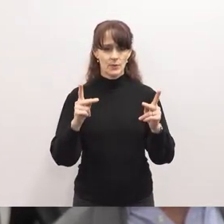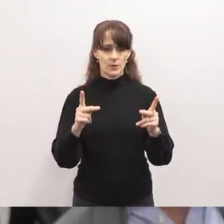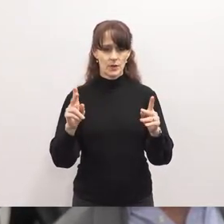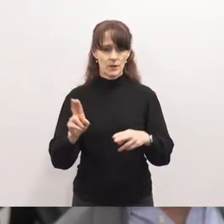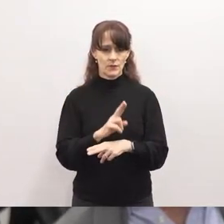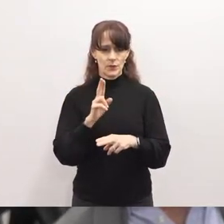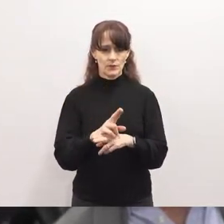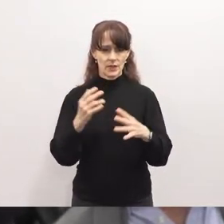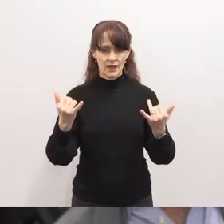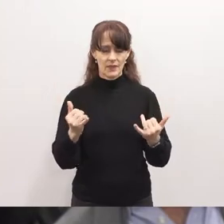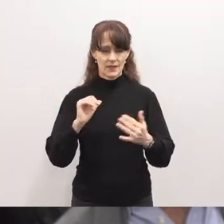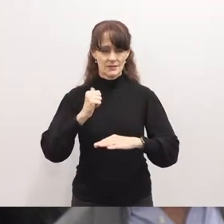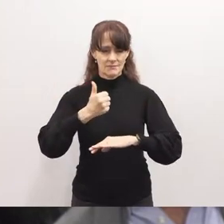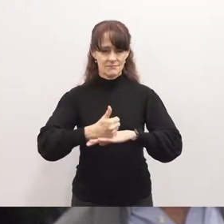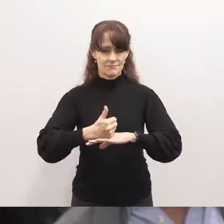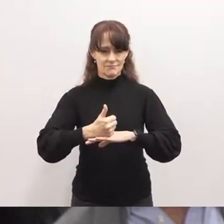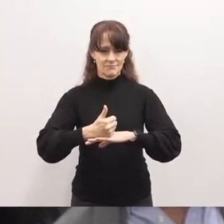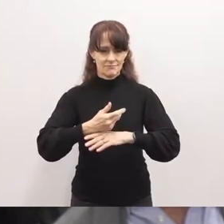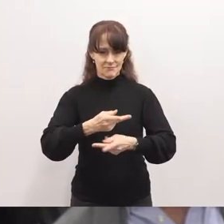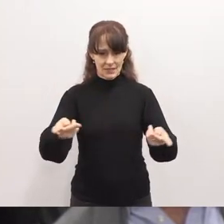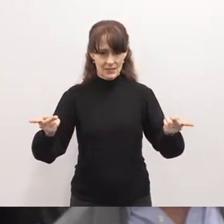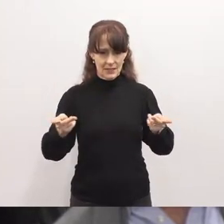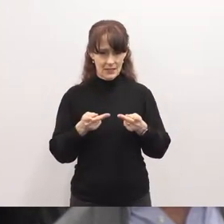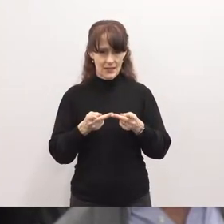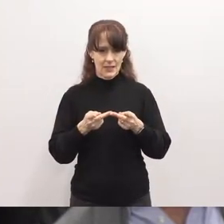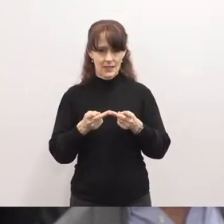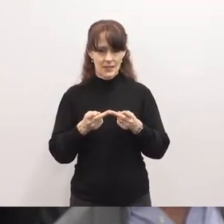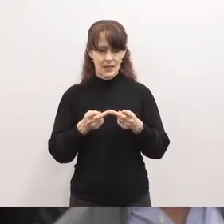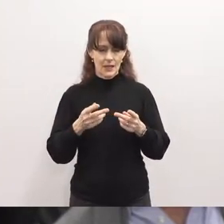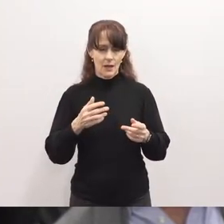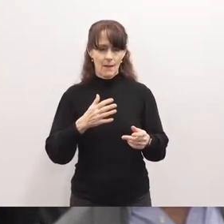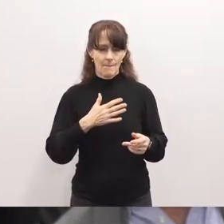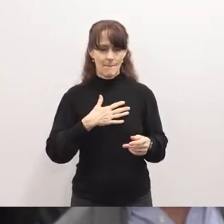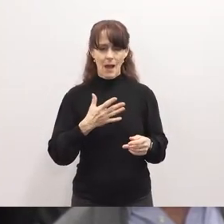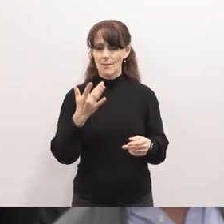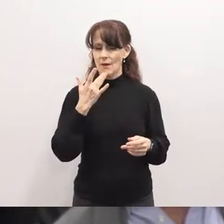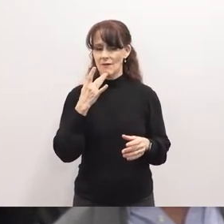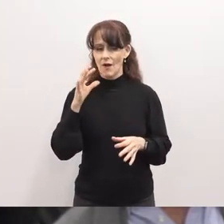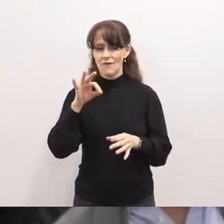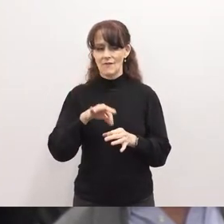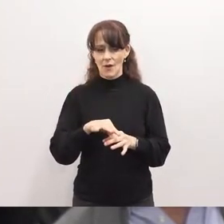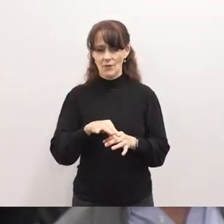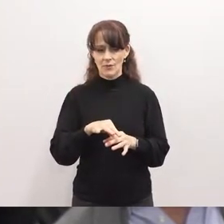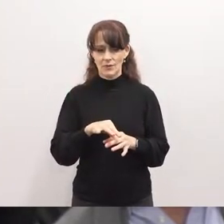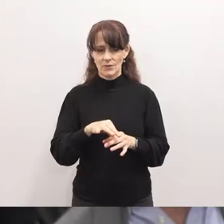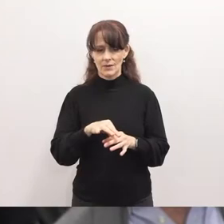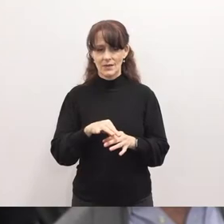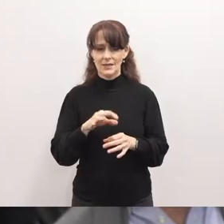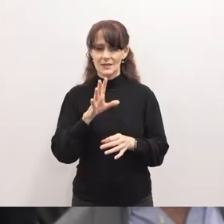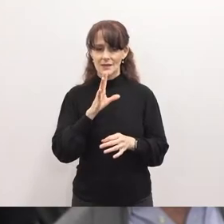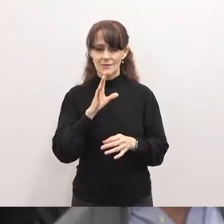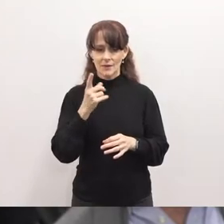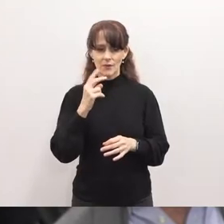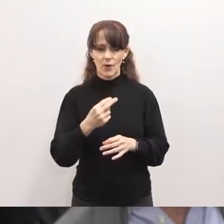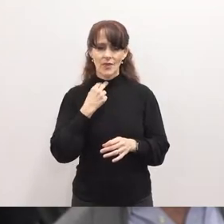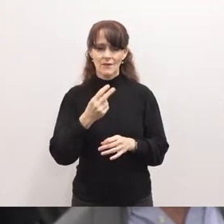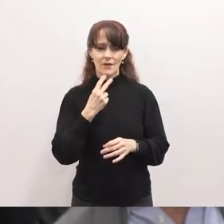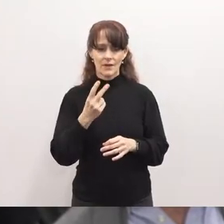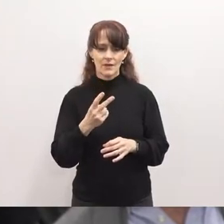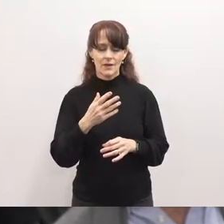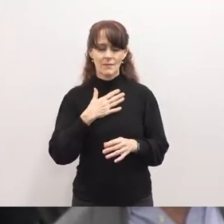using this platform would allow me to use my preferential vote to speak for the voices of